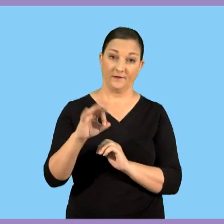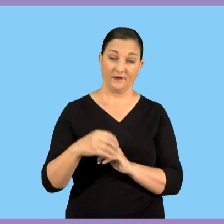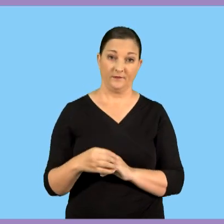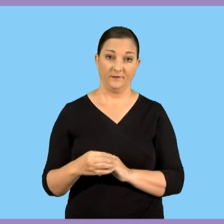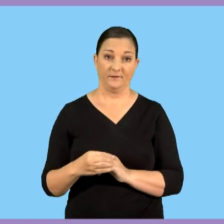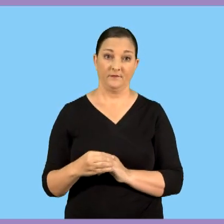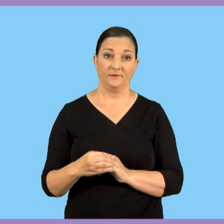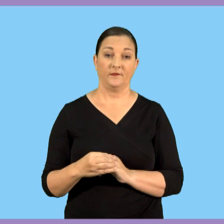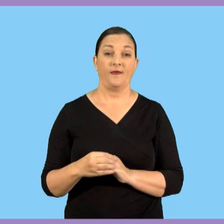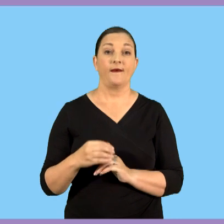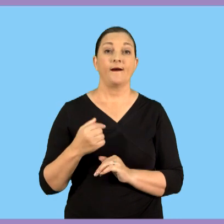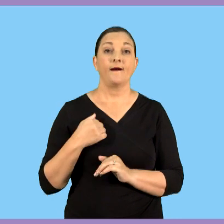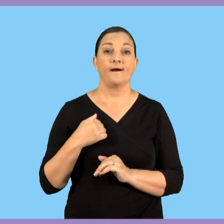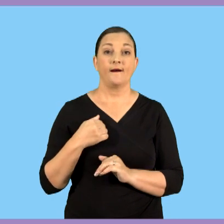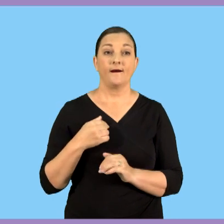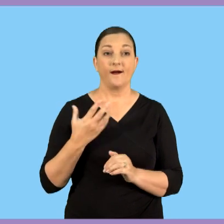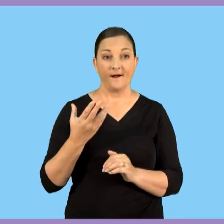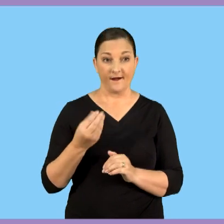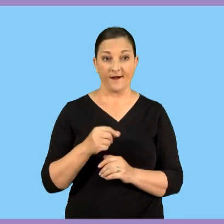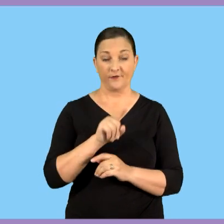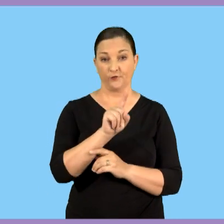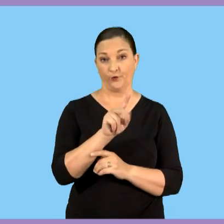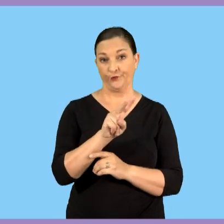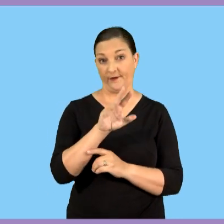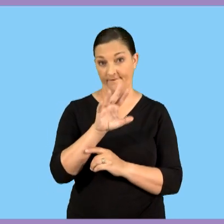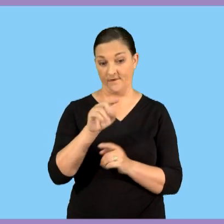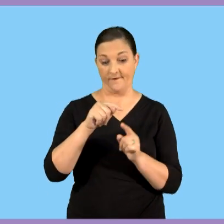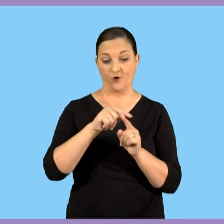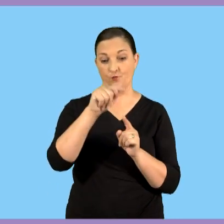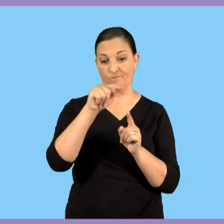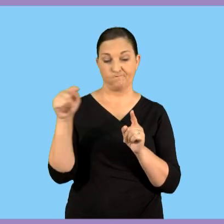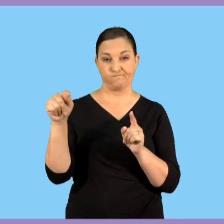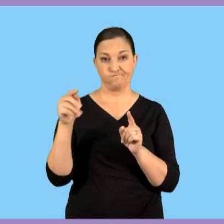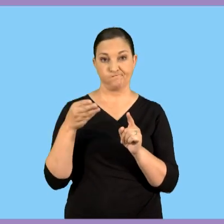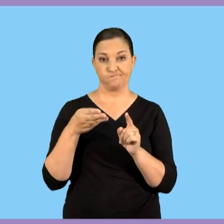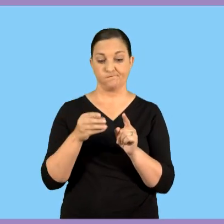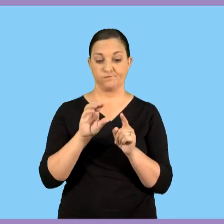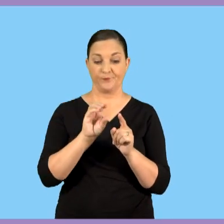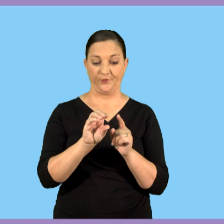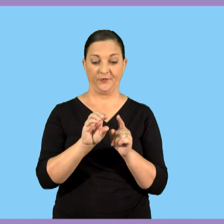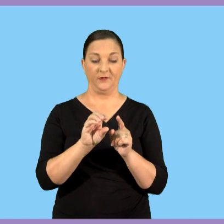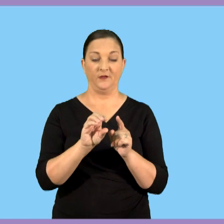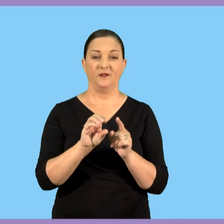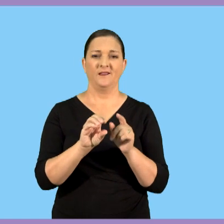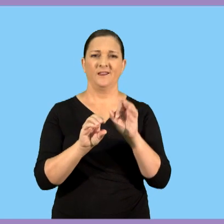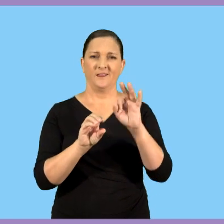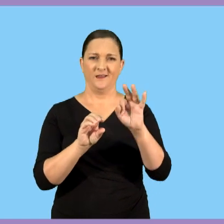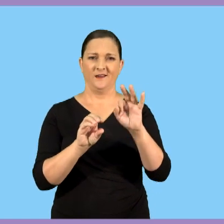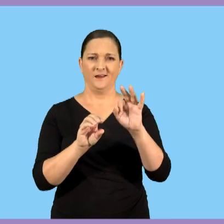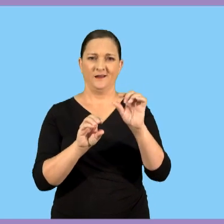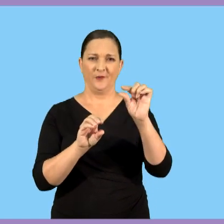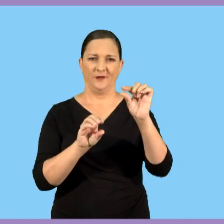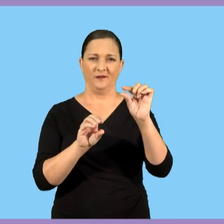3. If I have the cube root of 125, that is the cube root